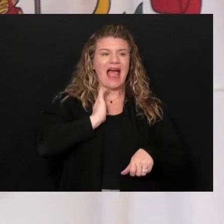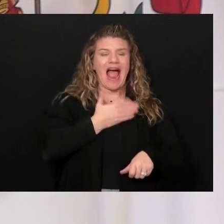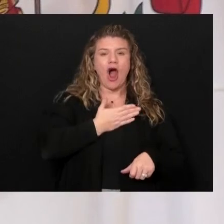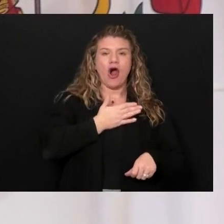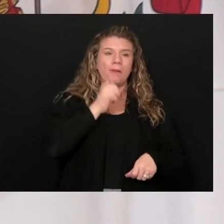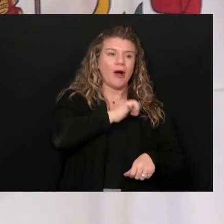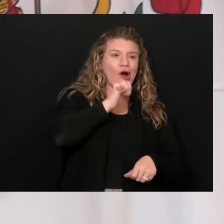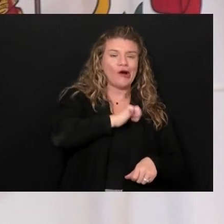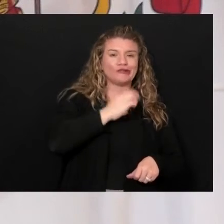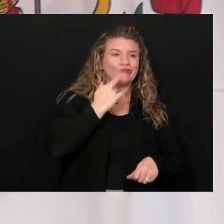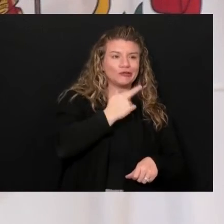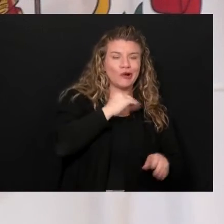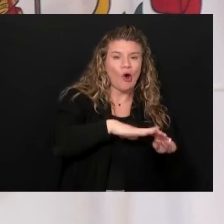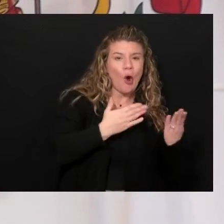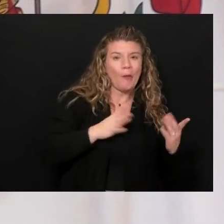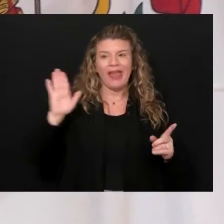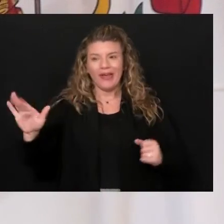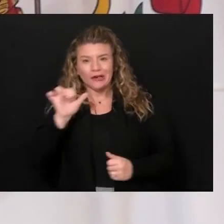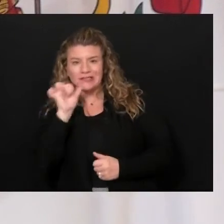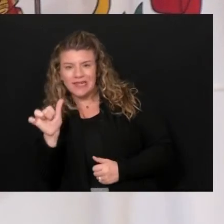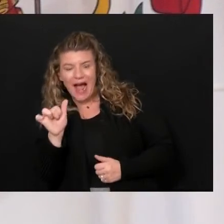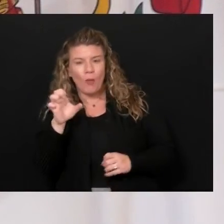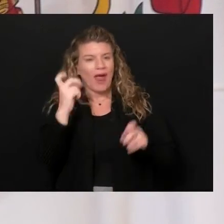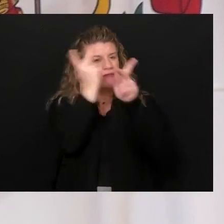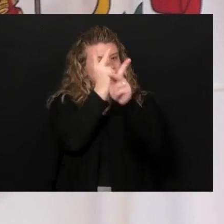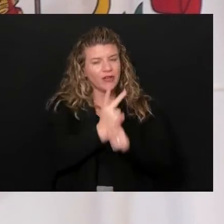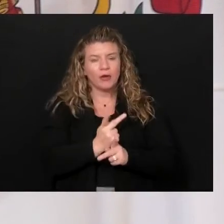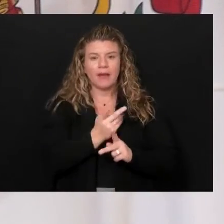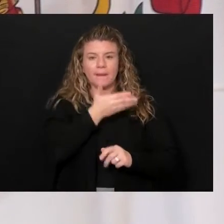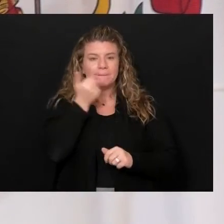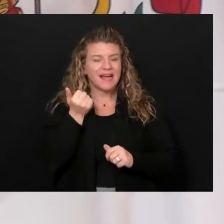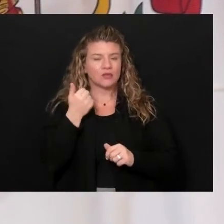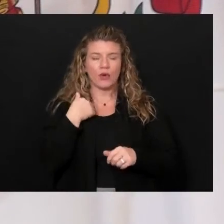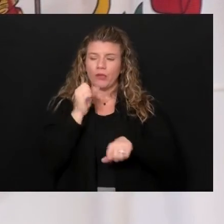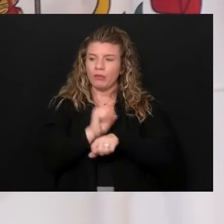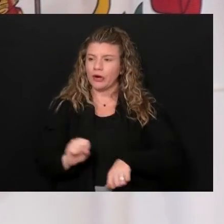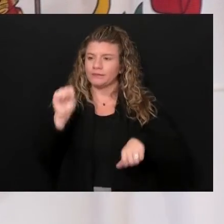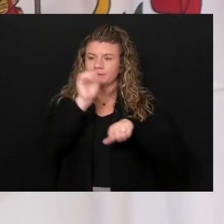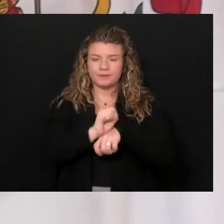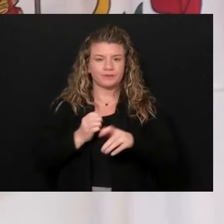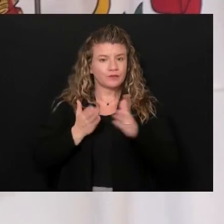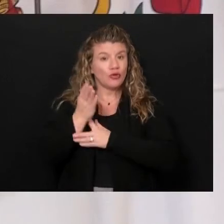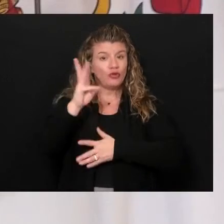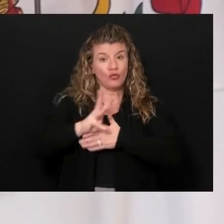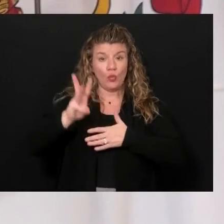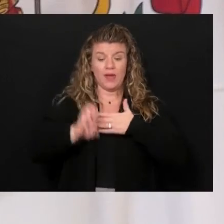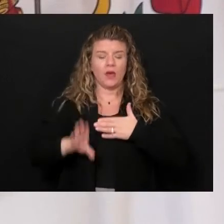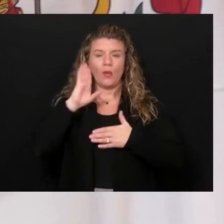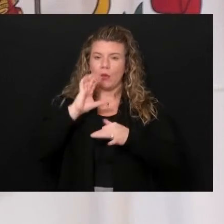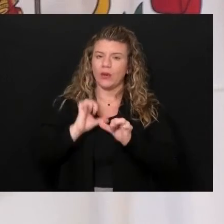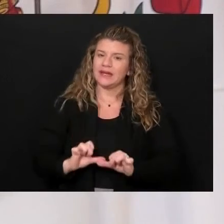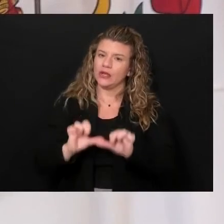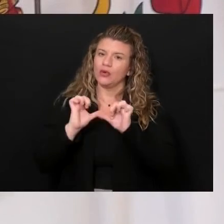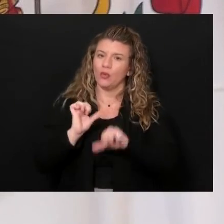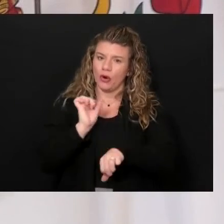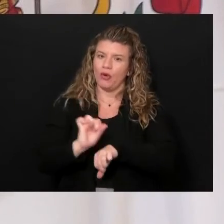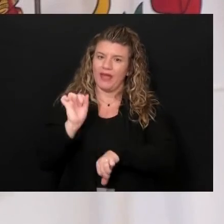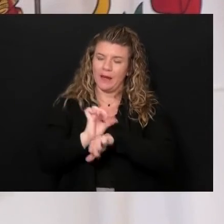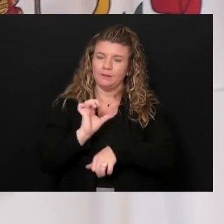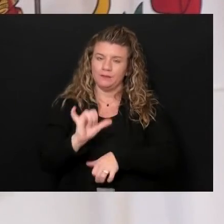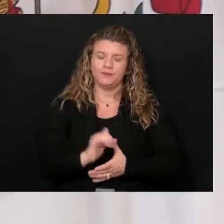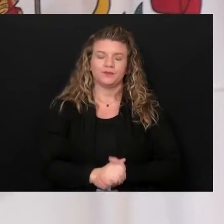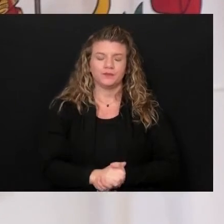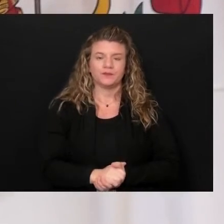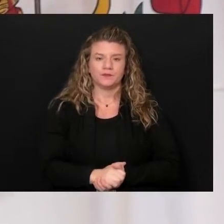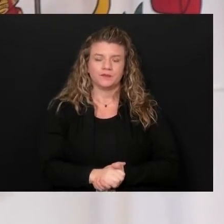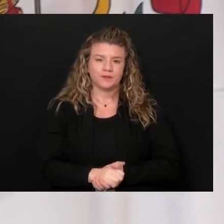but we're working every aspect of it. We've been working it all weekend. We're going to continue to do just that. And we're